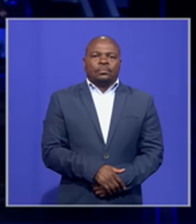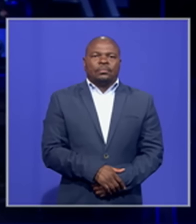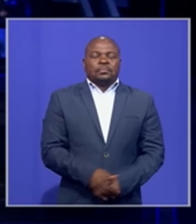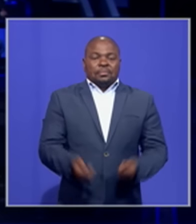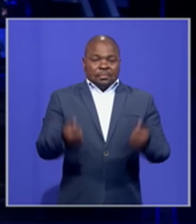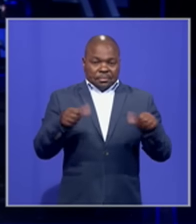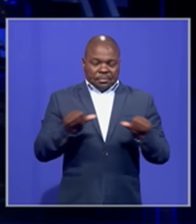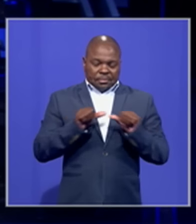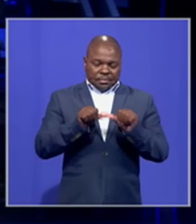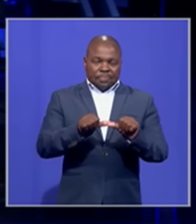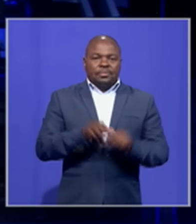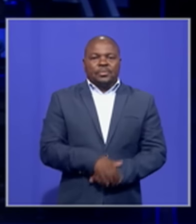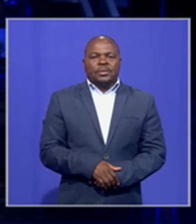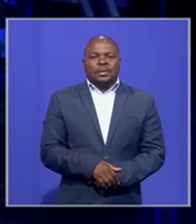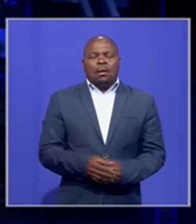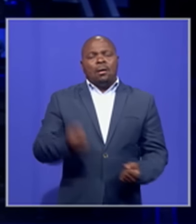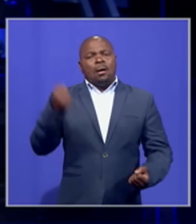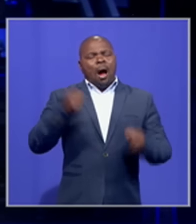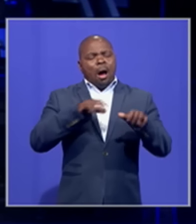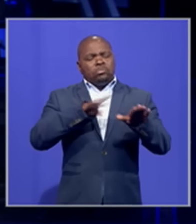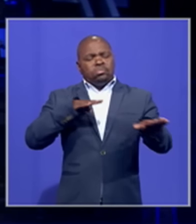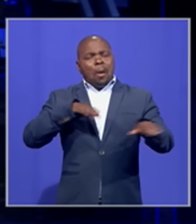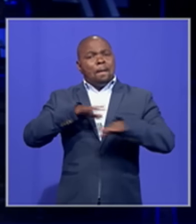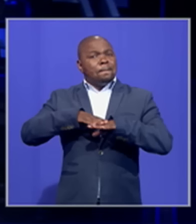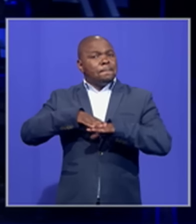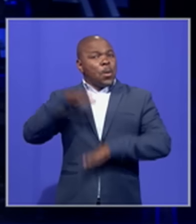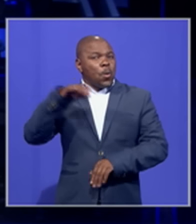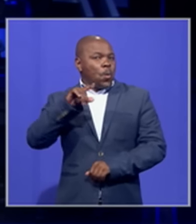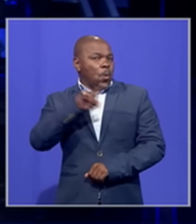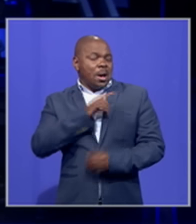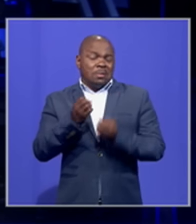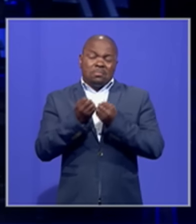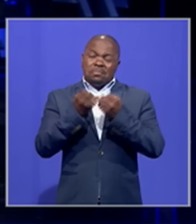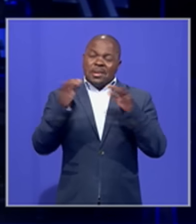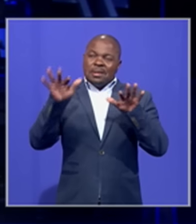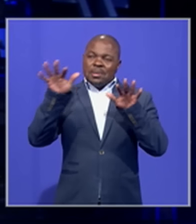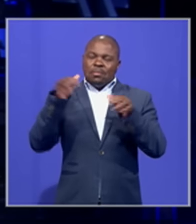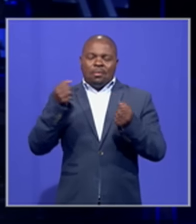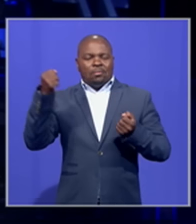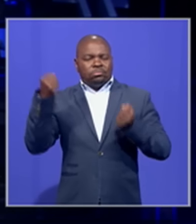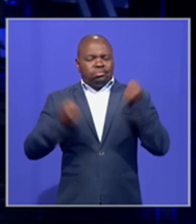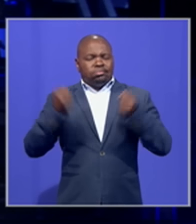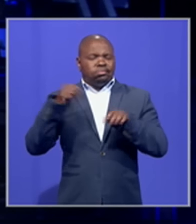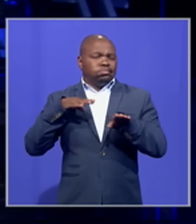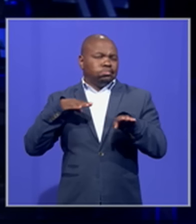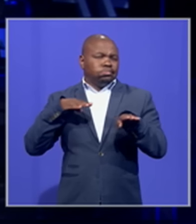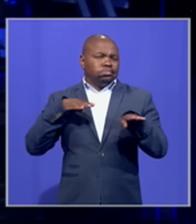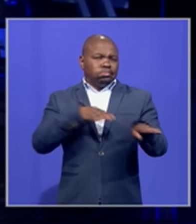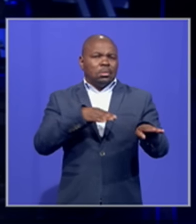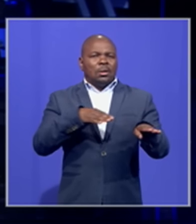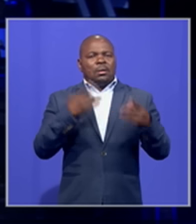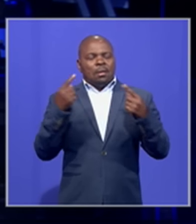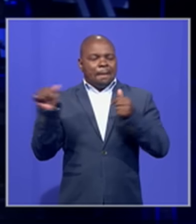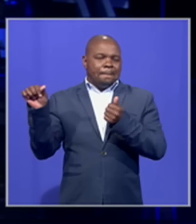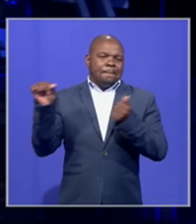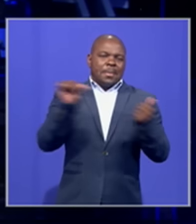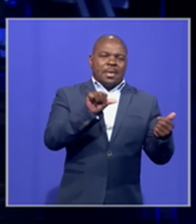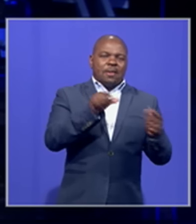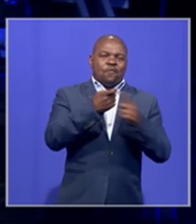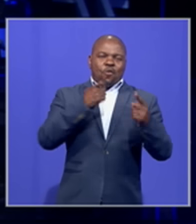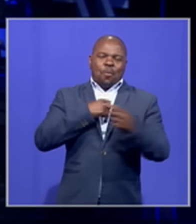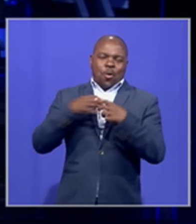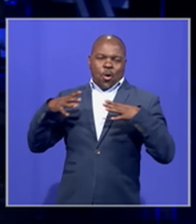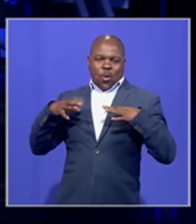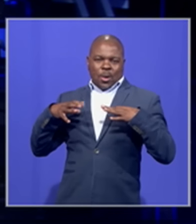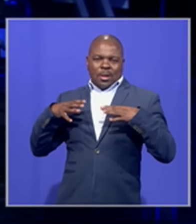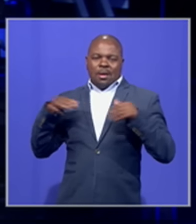Ha re tswela pele mothamo wa sephethephethe o nyolohile jwalo ka ha diketekete tsa bakganni ba makoloi ba menahana le mehlala ho tswa matsatsing a phomolo